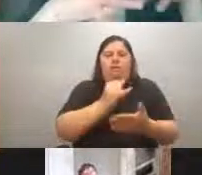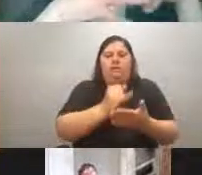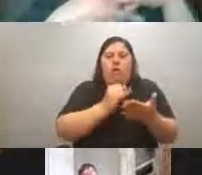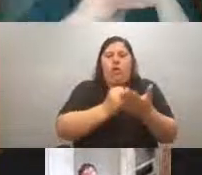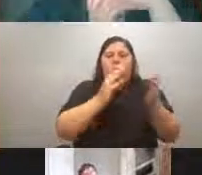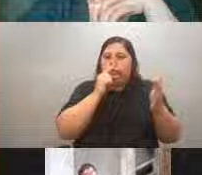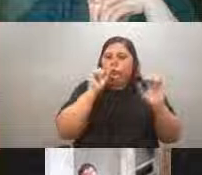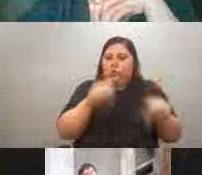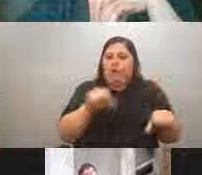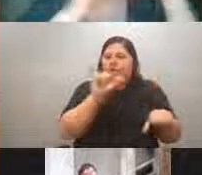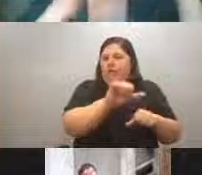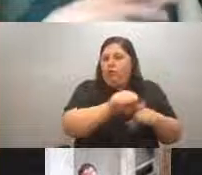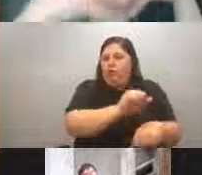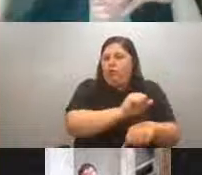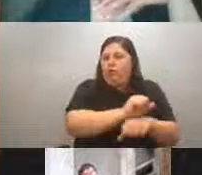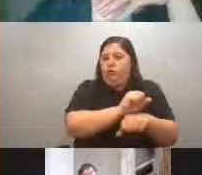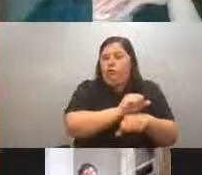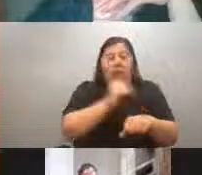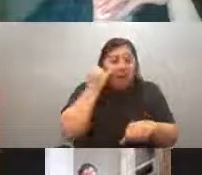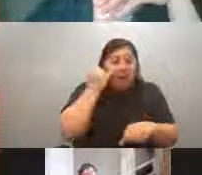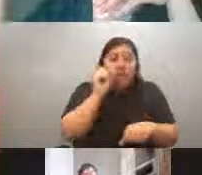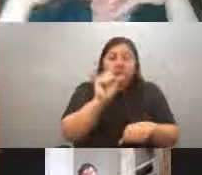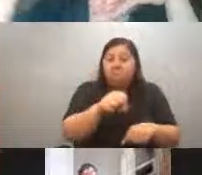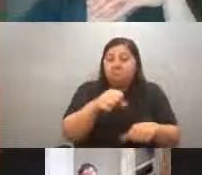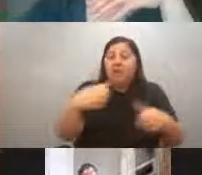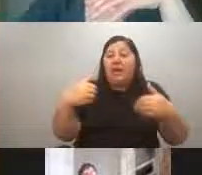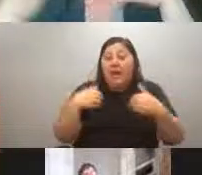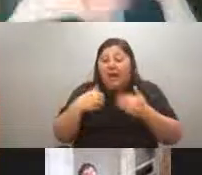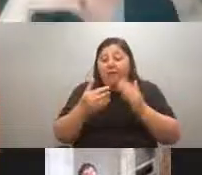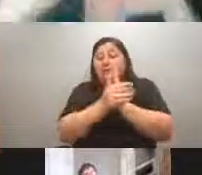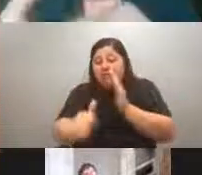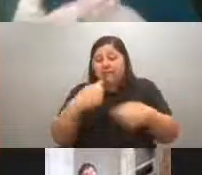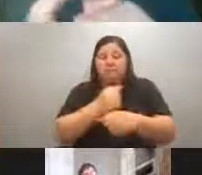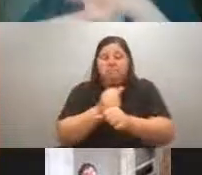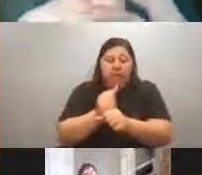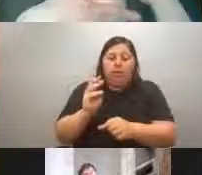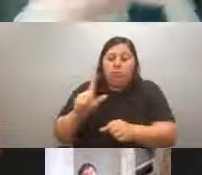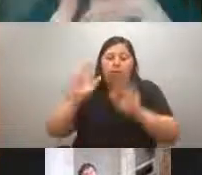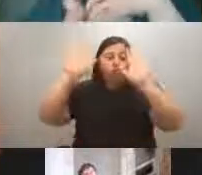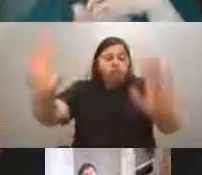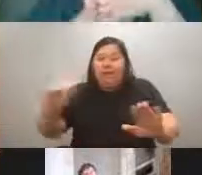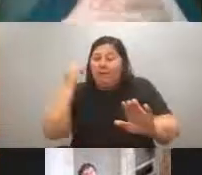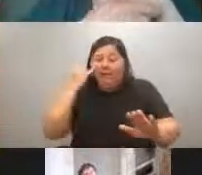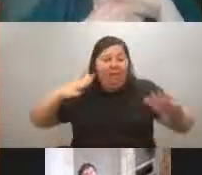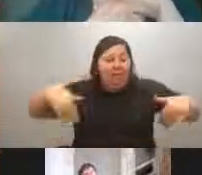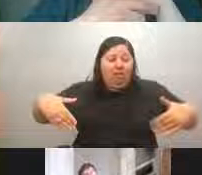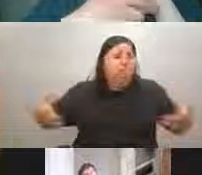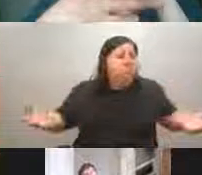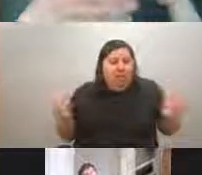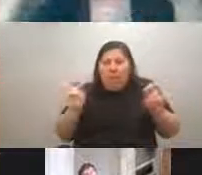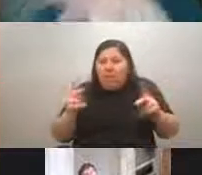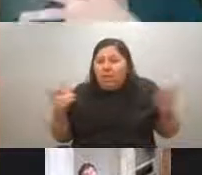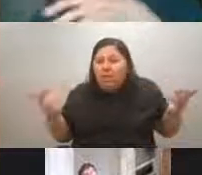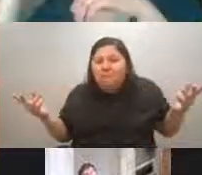that work. And if they have mural making skills, great. But if they don't, that I think is okay.